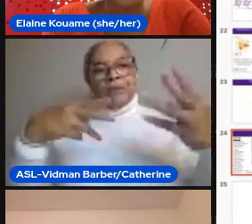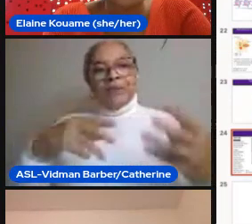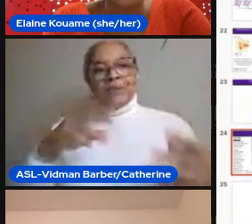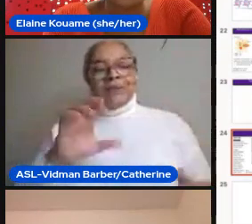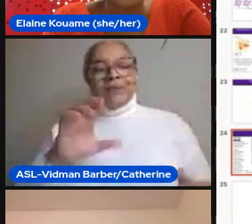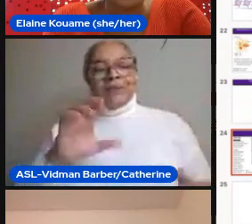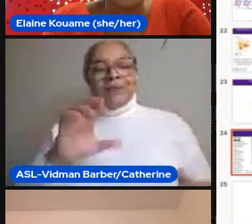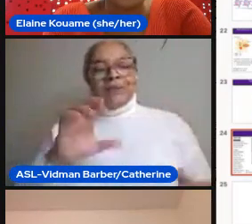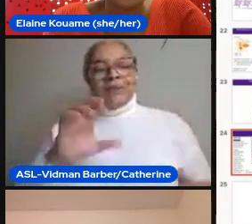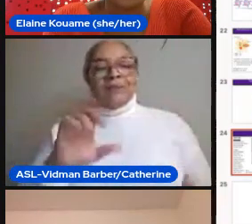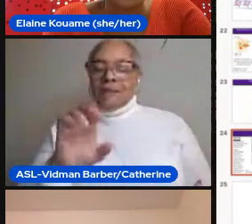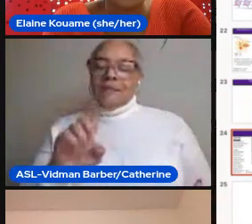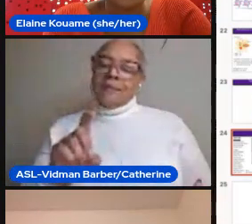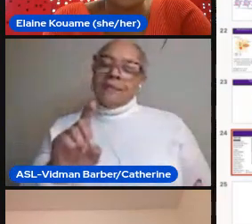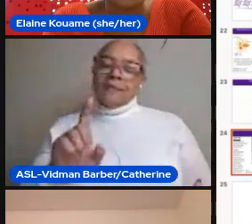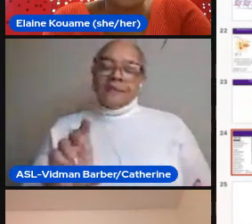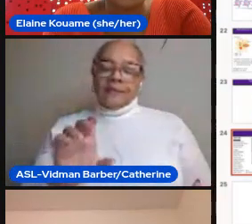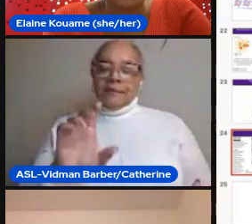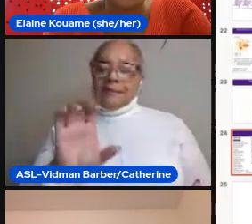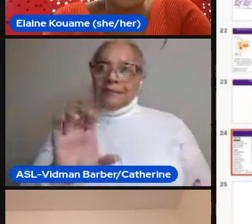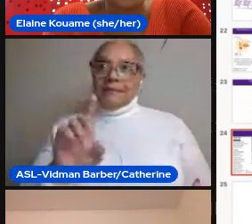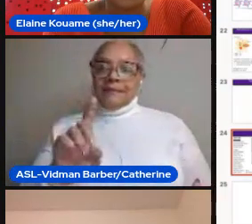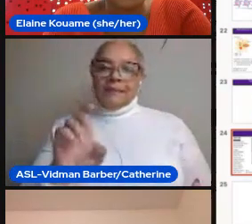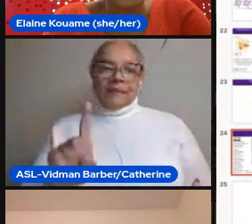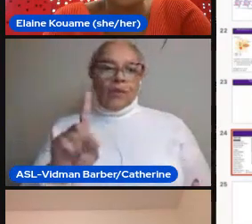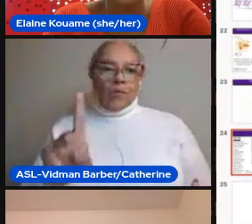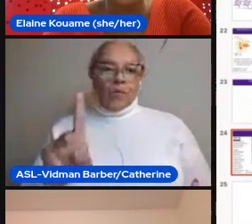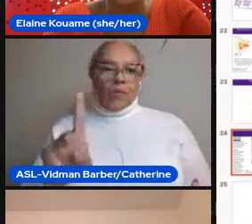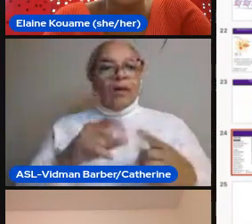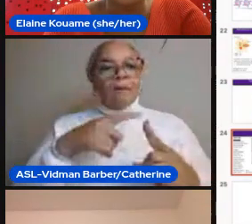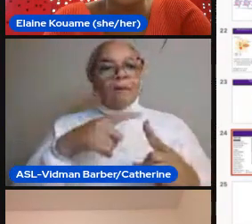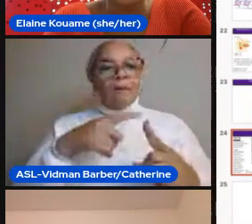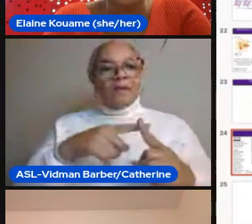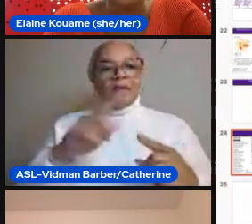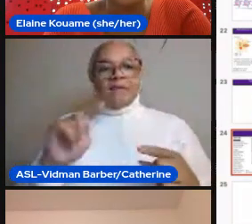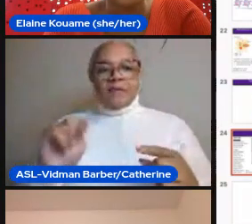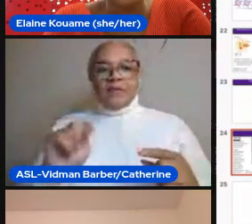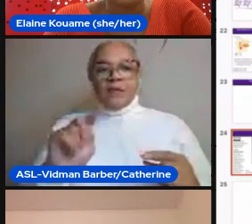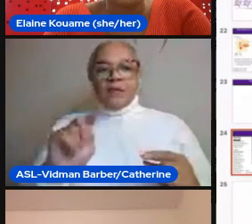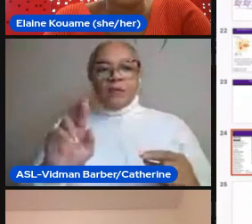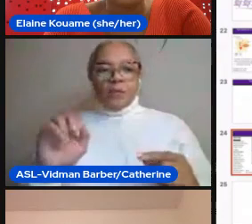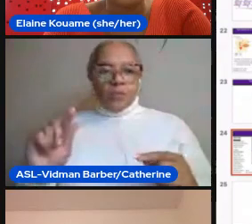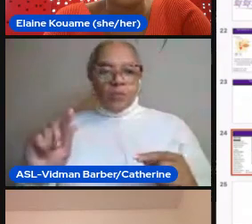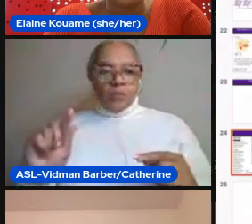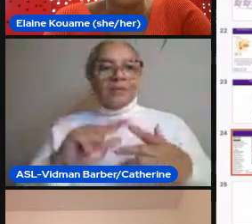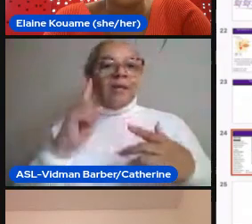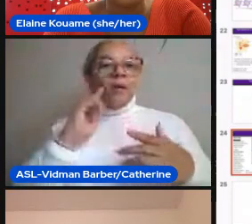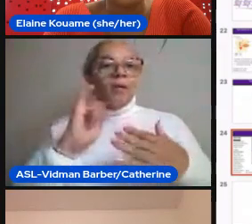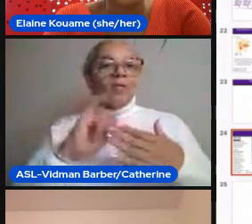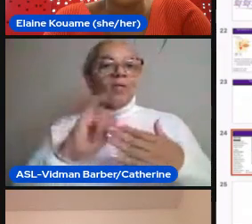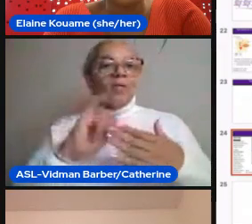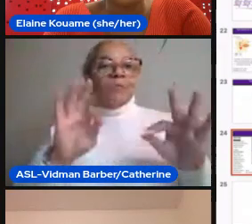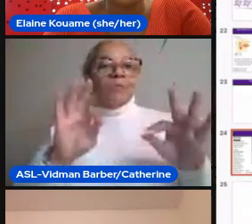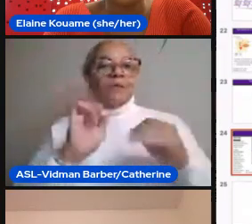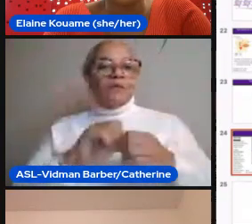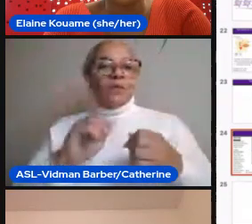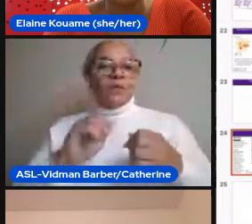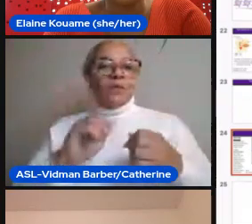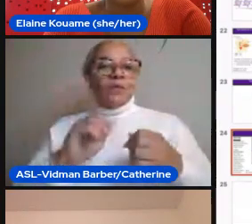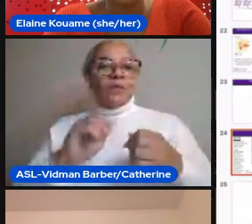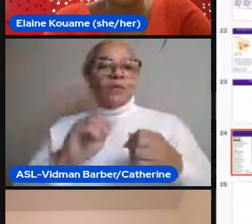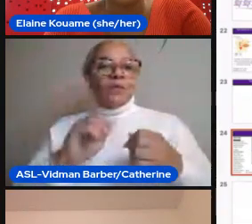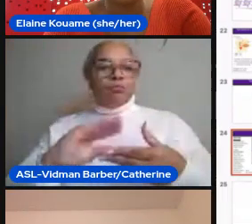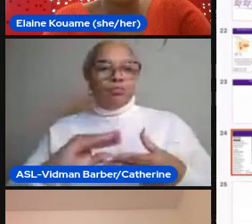have a reduction in TBET positive Tregs, and I know that those are like important for suppressing Th1